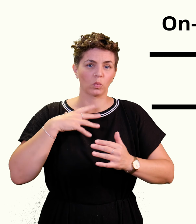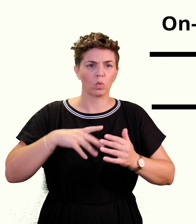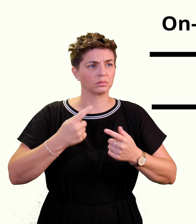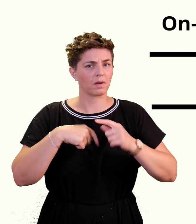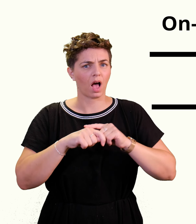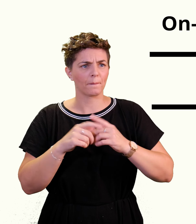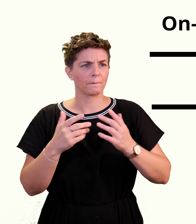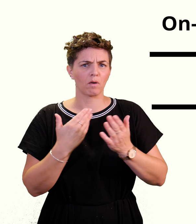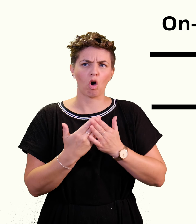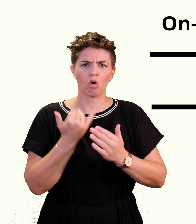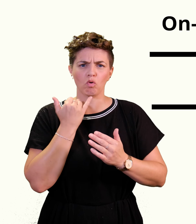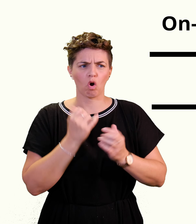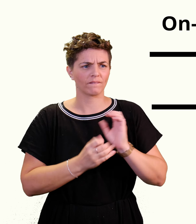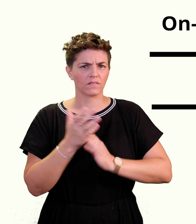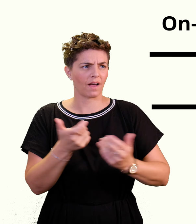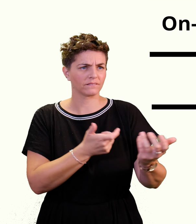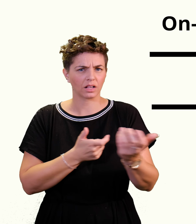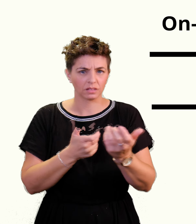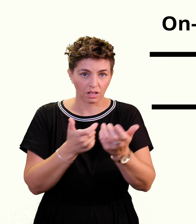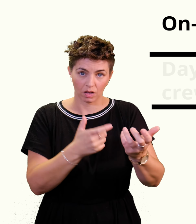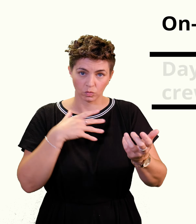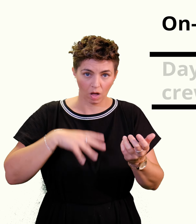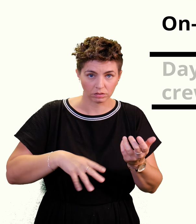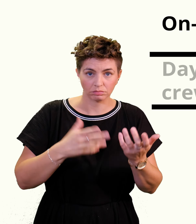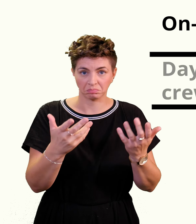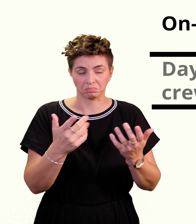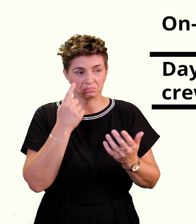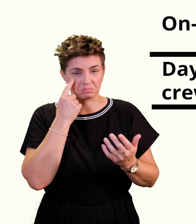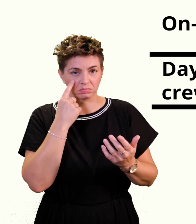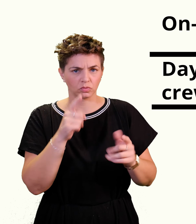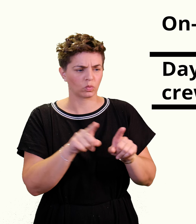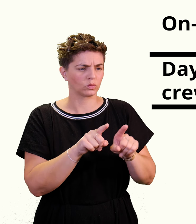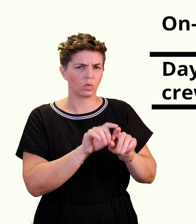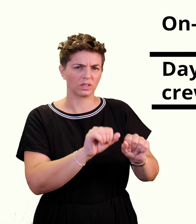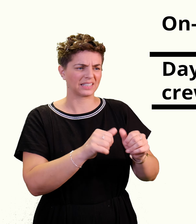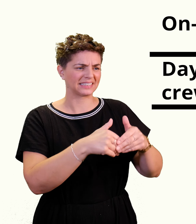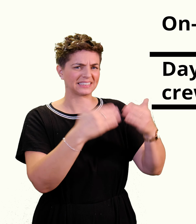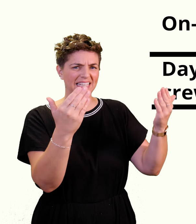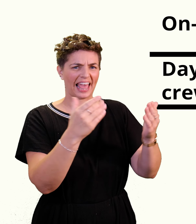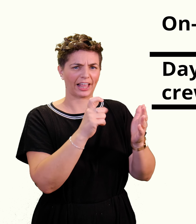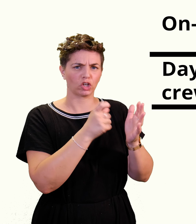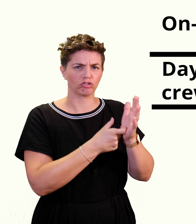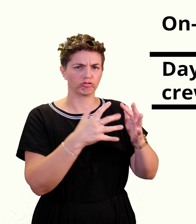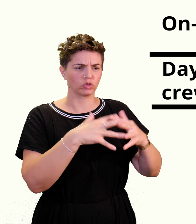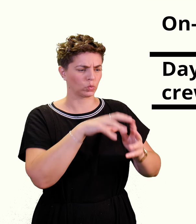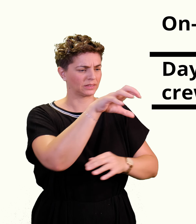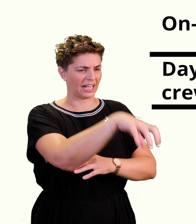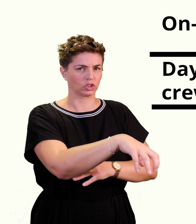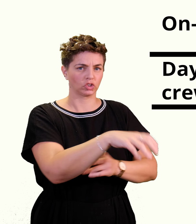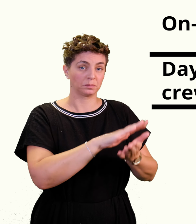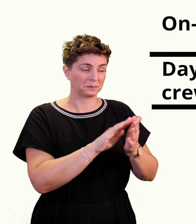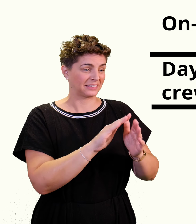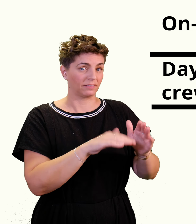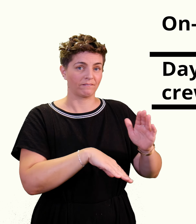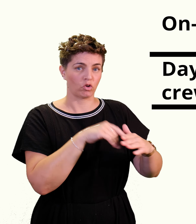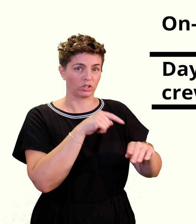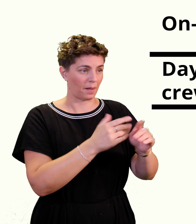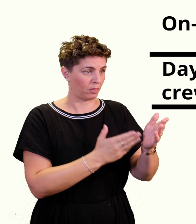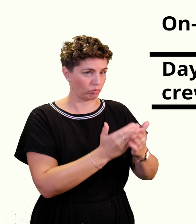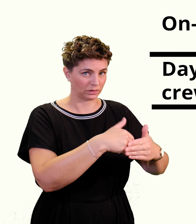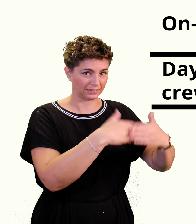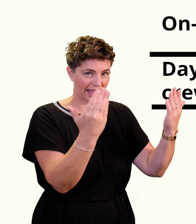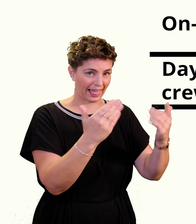about the people wanting to be an on-call firefighter. We also have day crewed stations. This is where it is whole time in the day and on-call